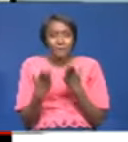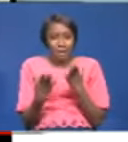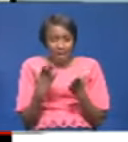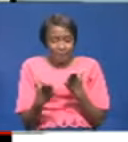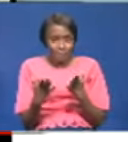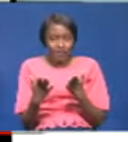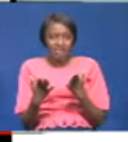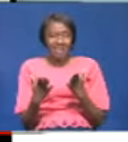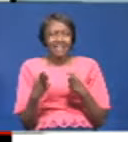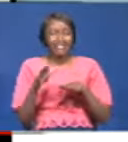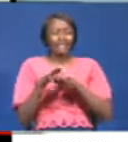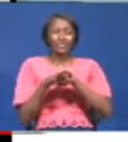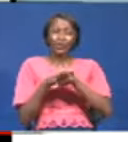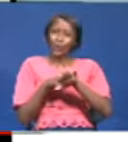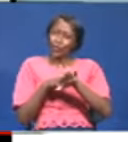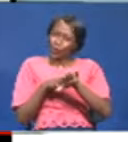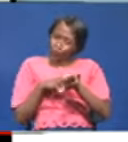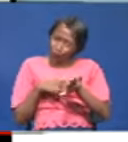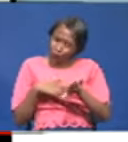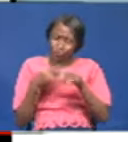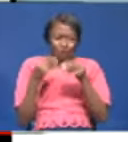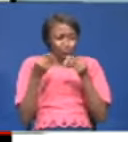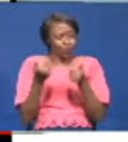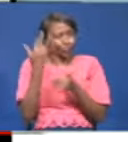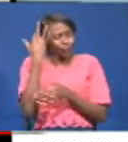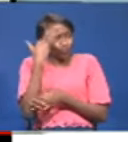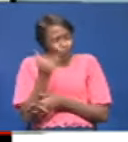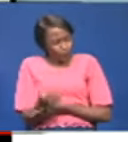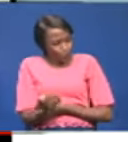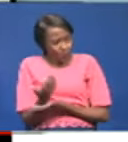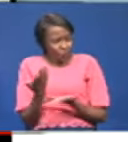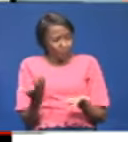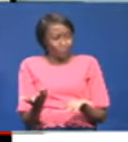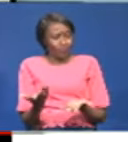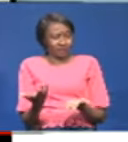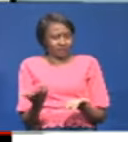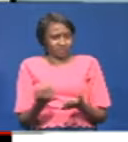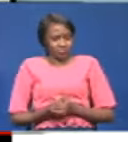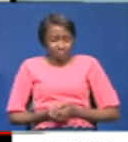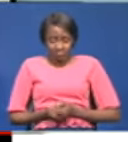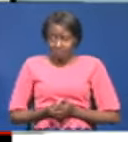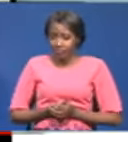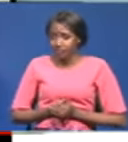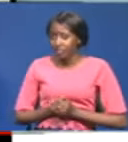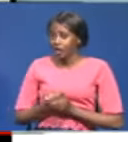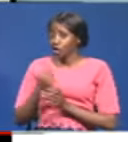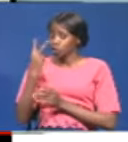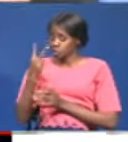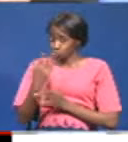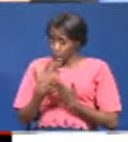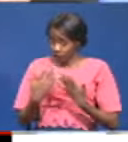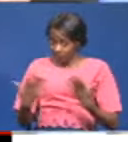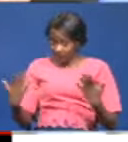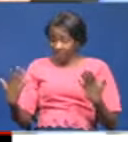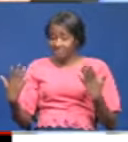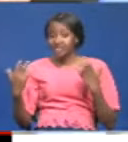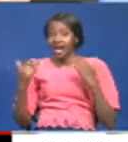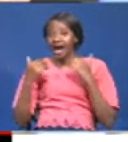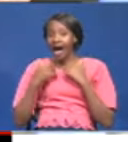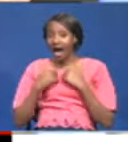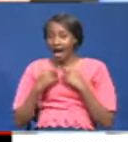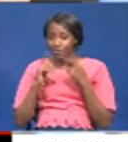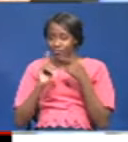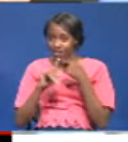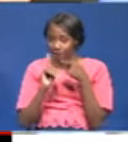it's low in terms of results, or it's being, it's failing? So there's two things. A uniqueness that